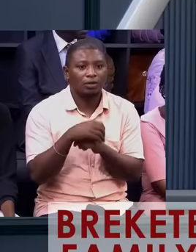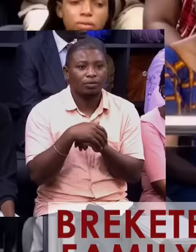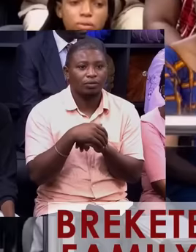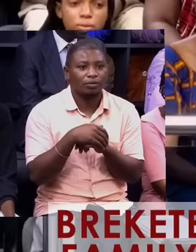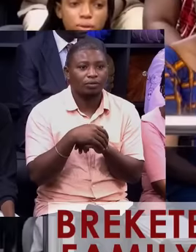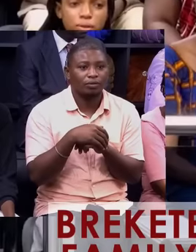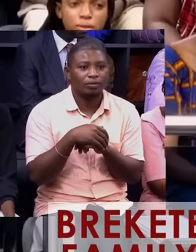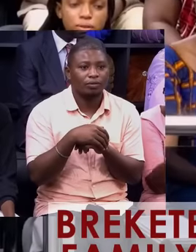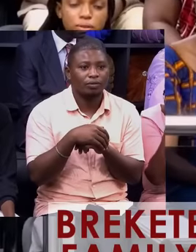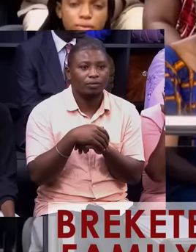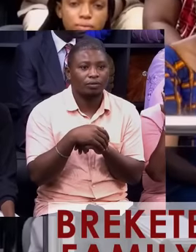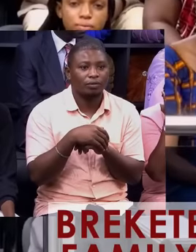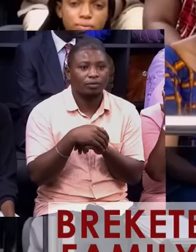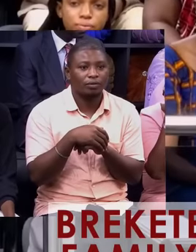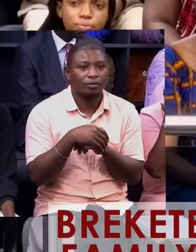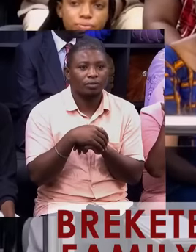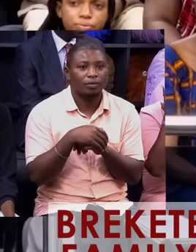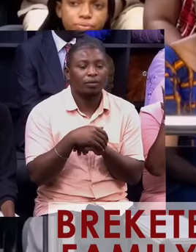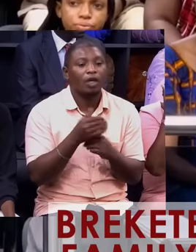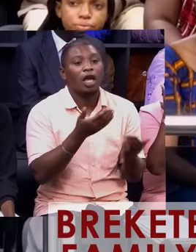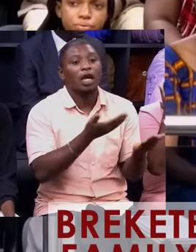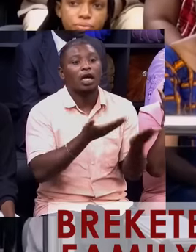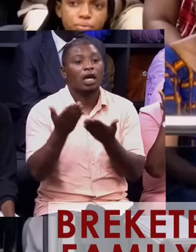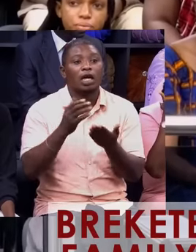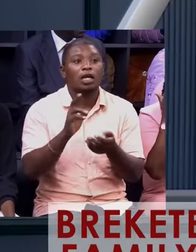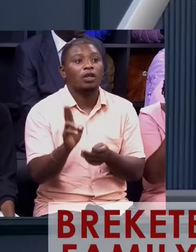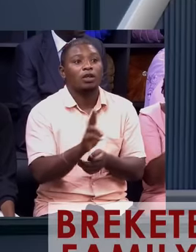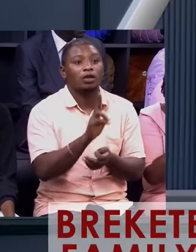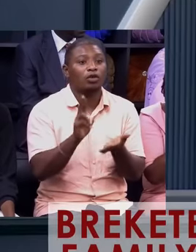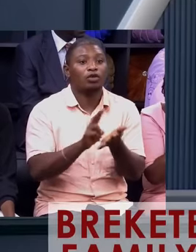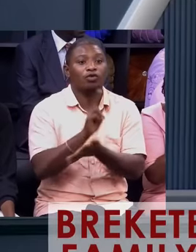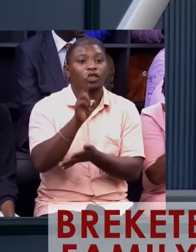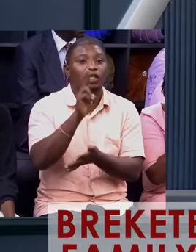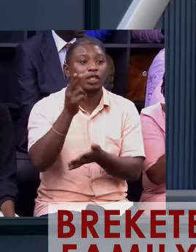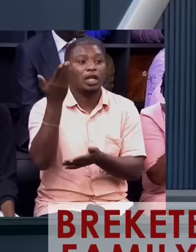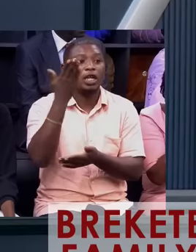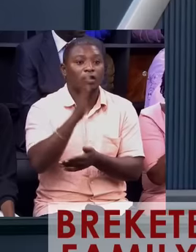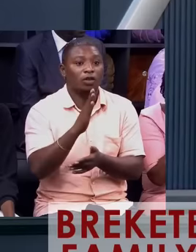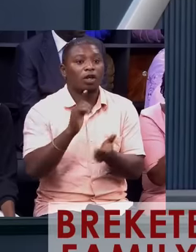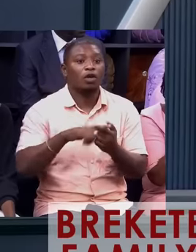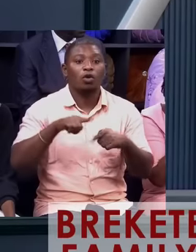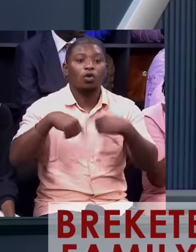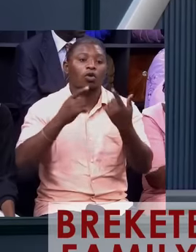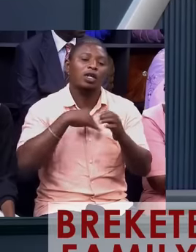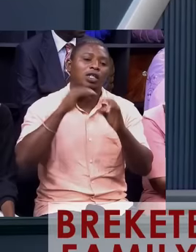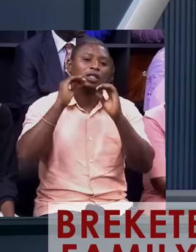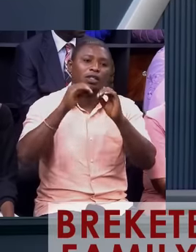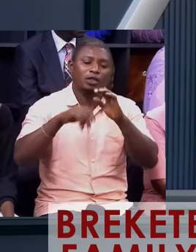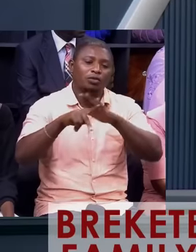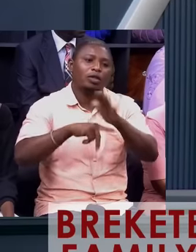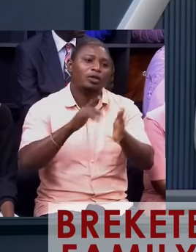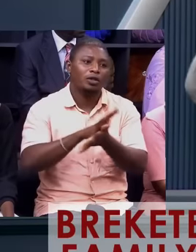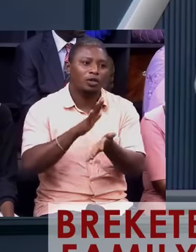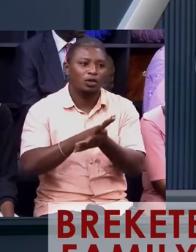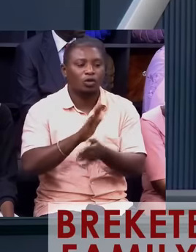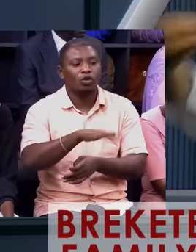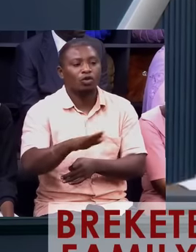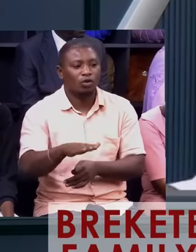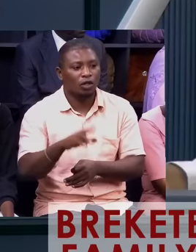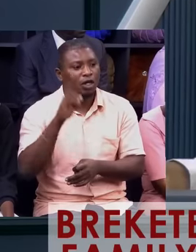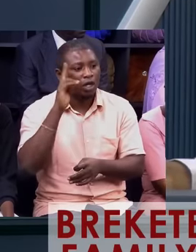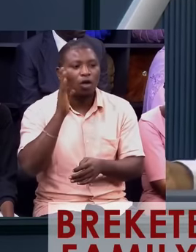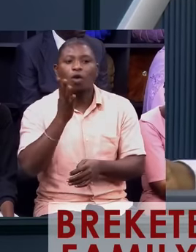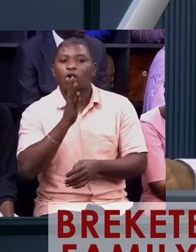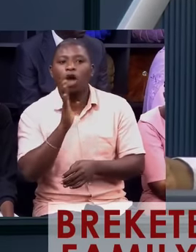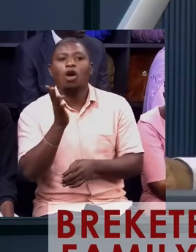whether understand carry University lecturer and make you go teach Primary School students you go